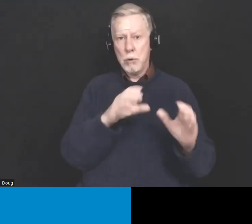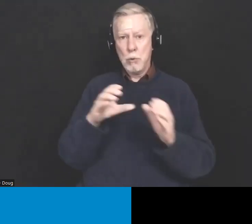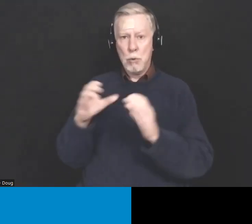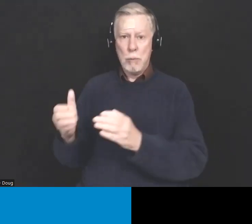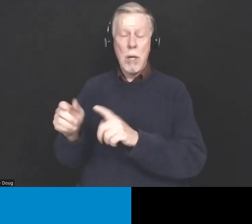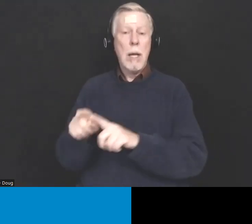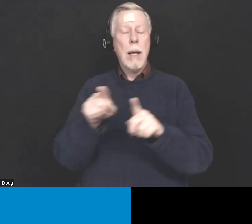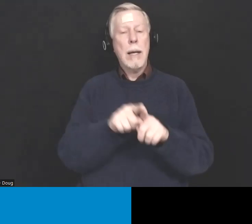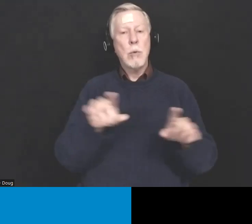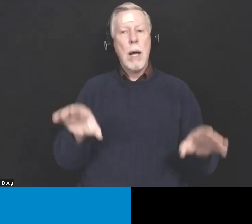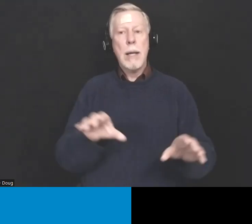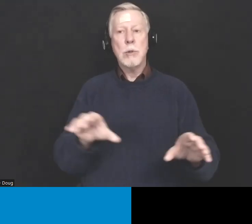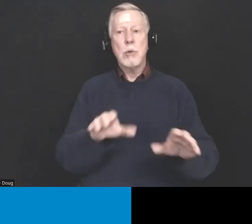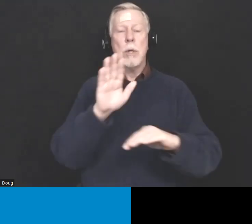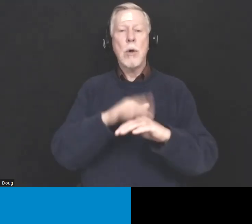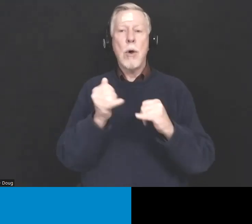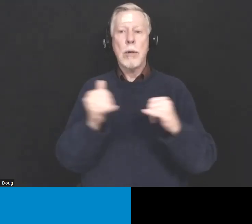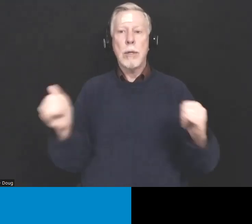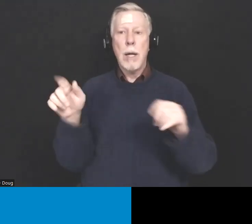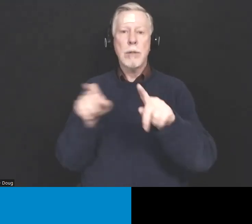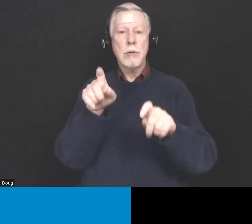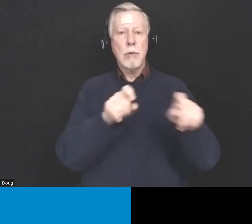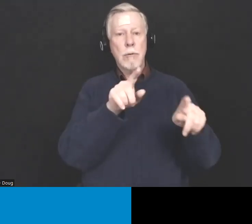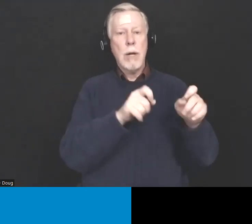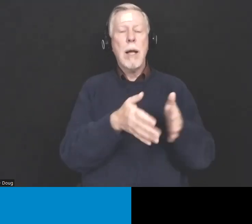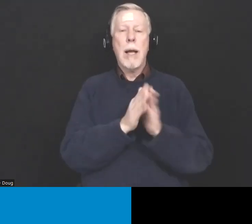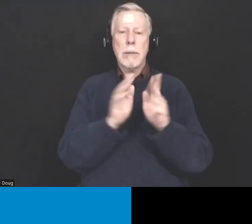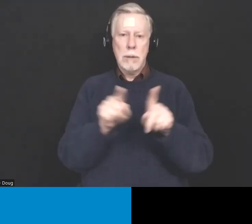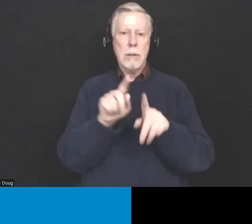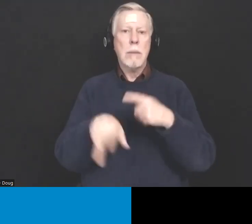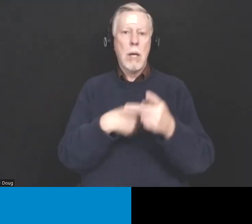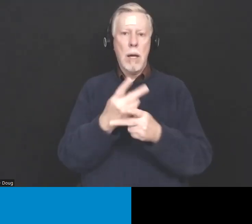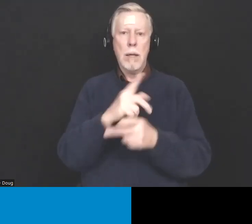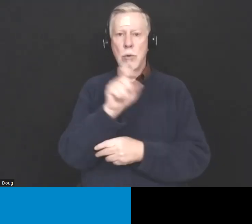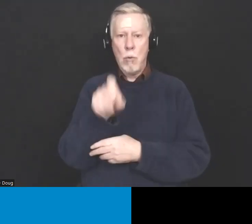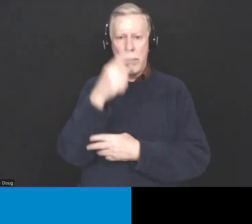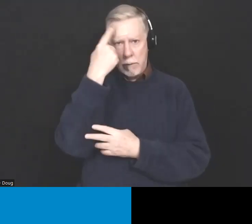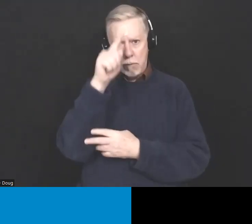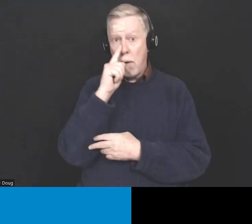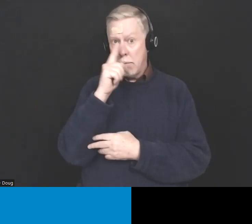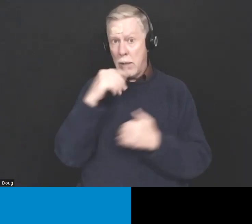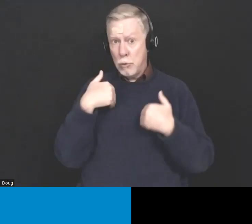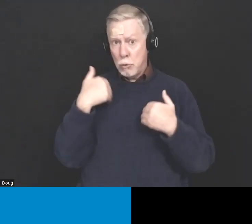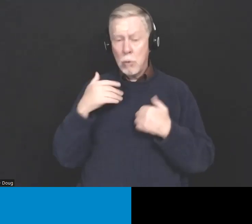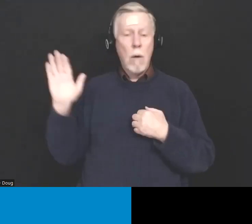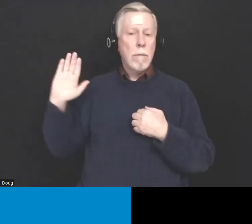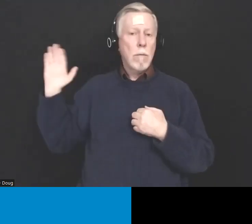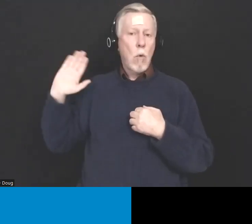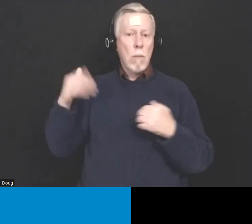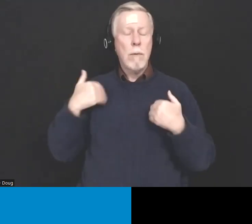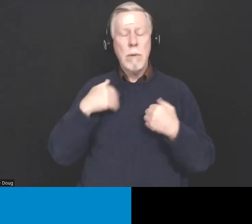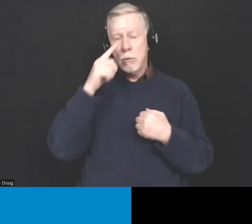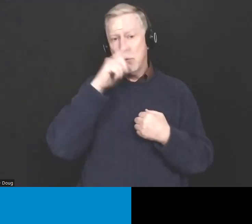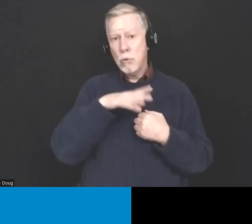an online survey asking pretty much the same kind of questions to our foster youth, former foster youth, and our crossover